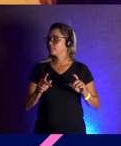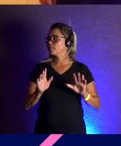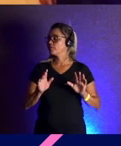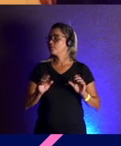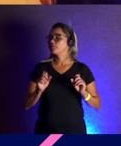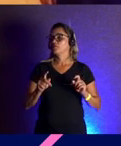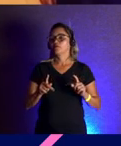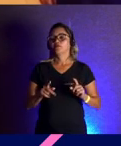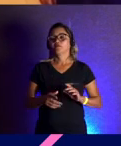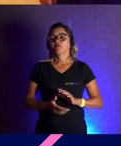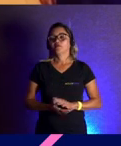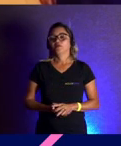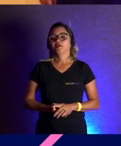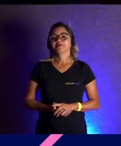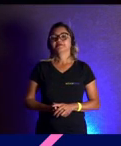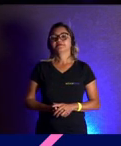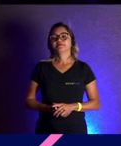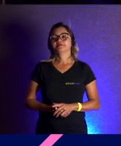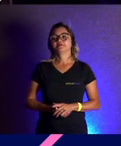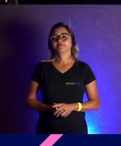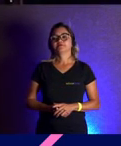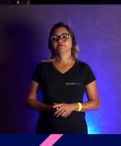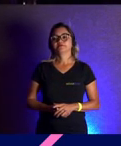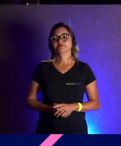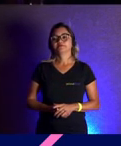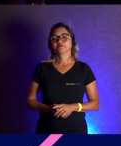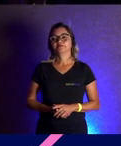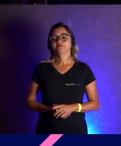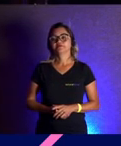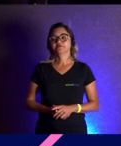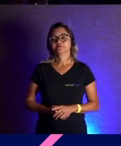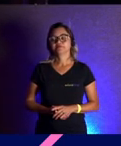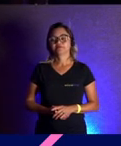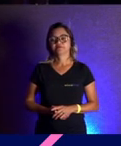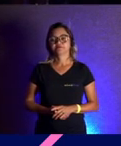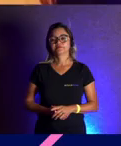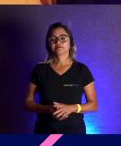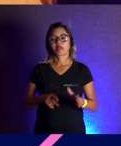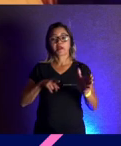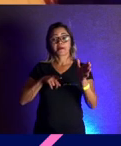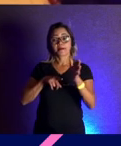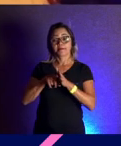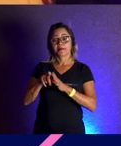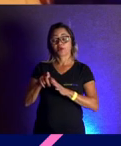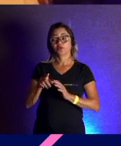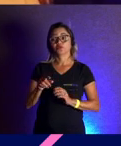Okay, let me remember the difference as well. Okay, so the question is about